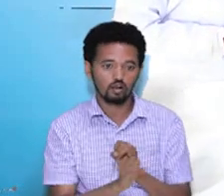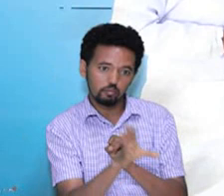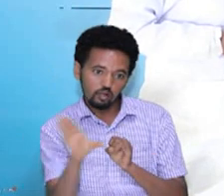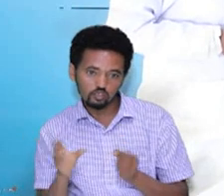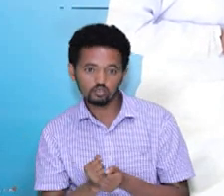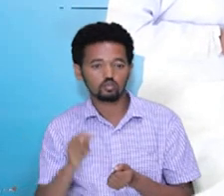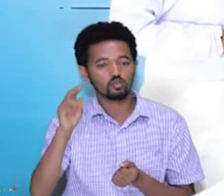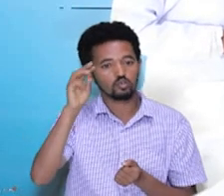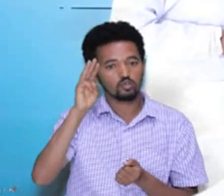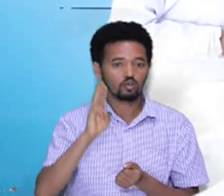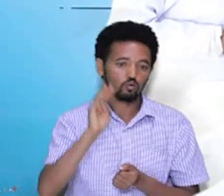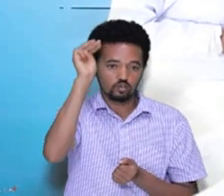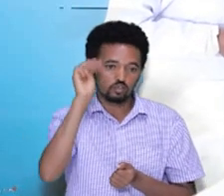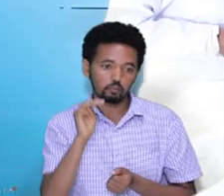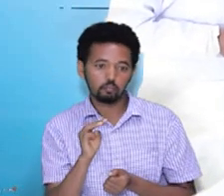Western branch,